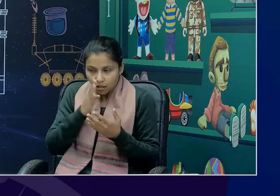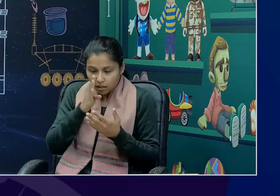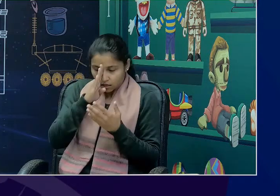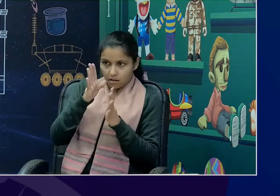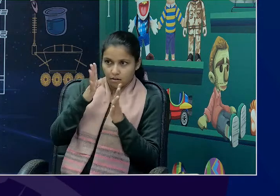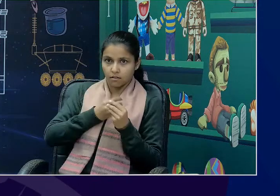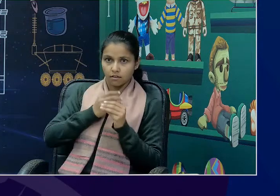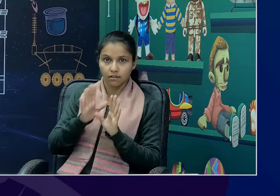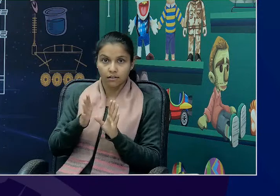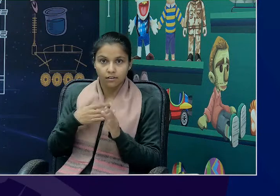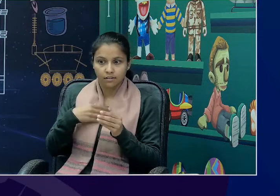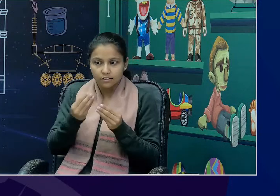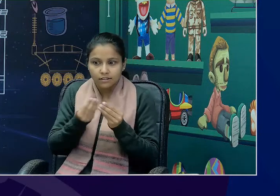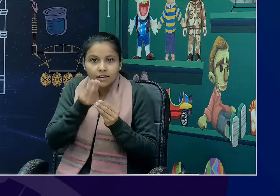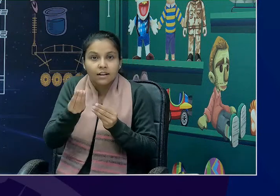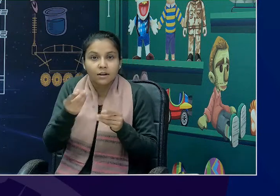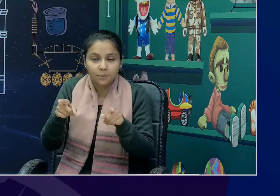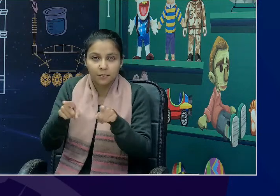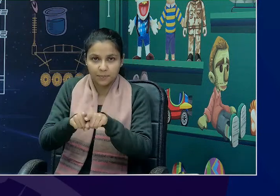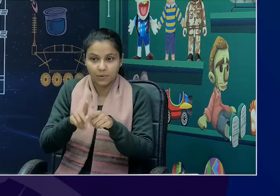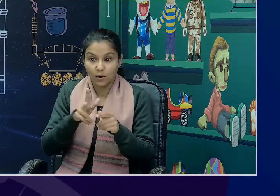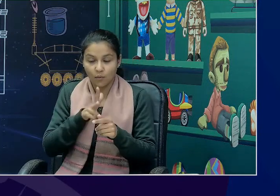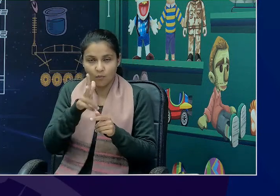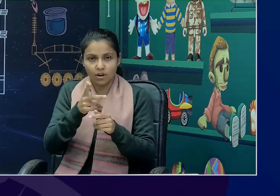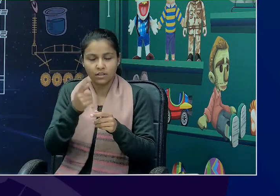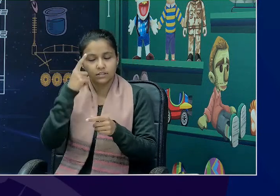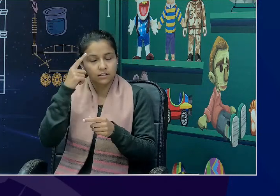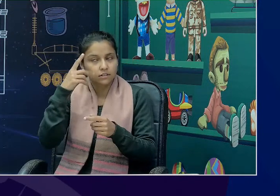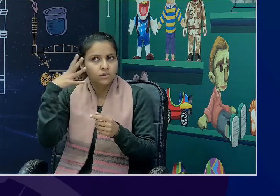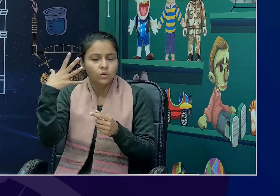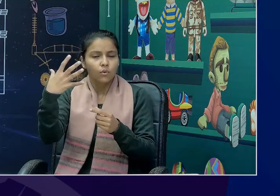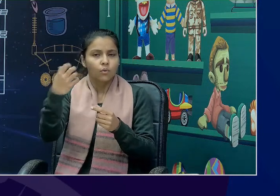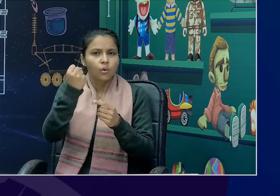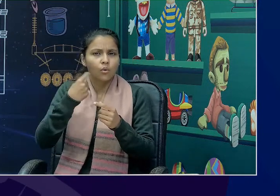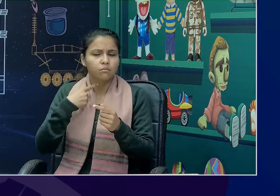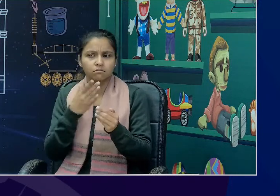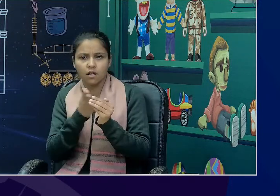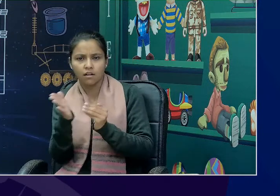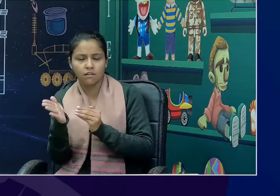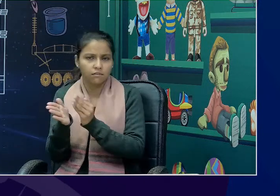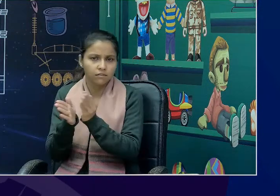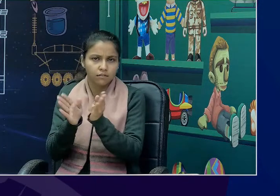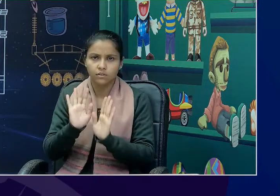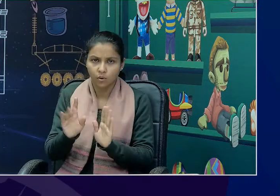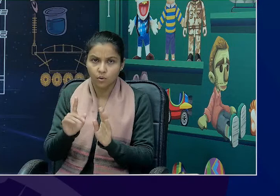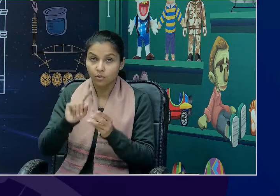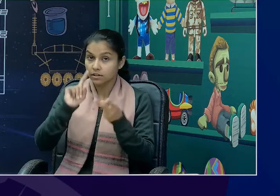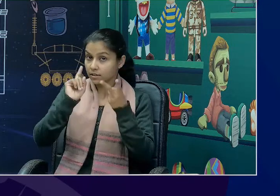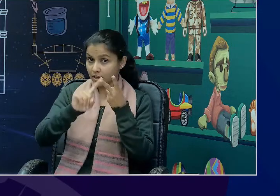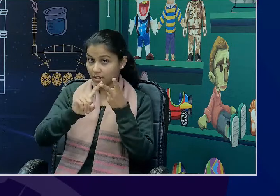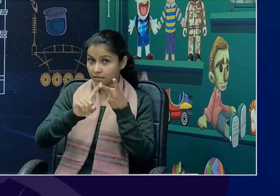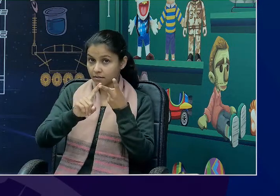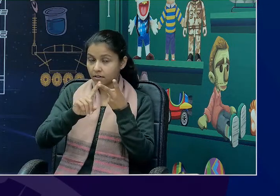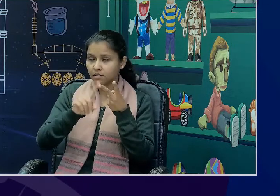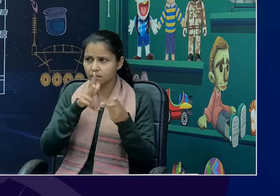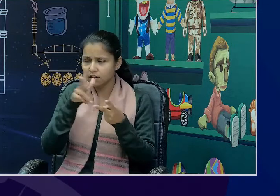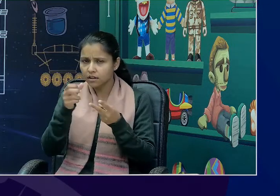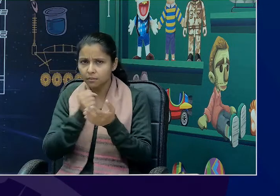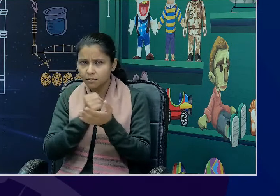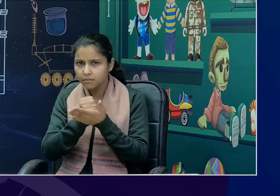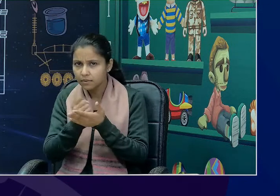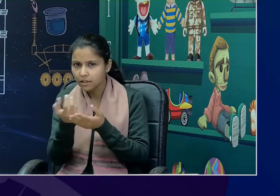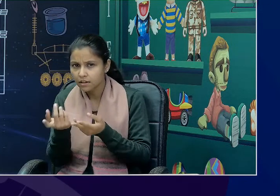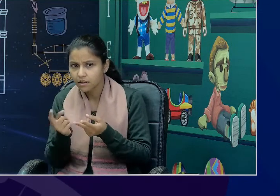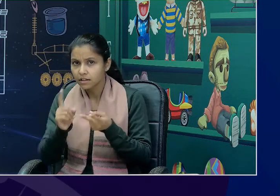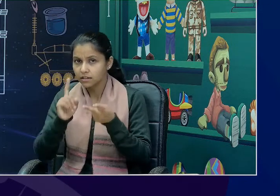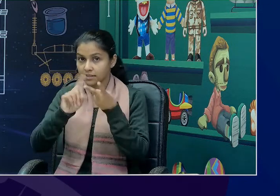taken away means that his attention was towards the goal, that he should not be arrogant. And the second one, can you please repeat the second? The second